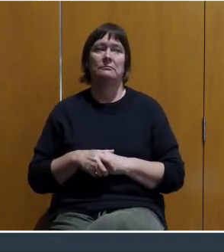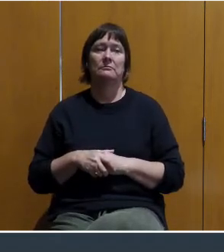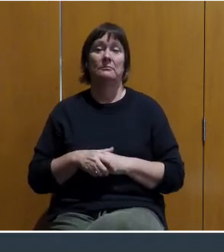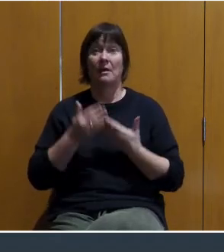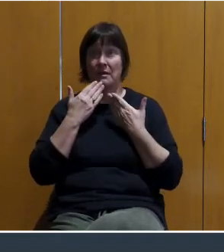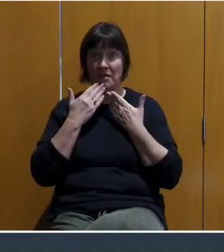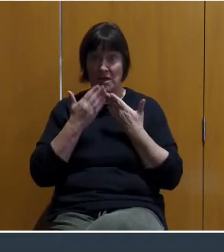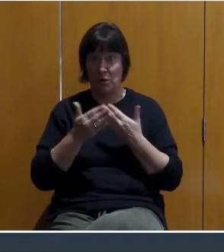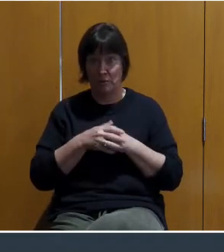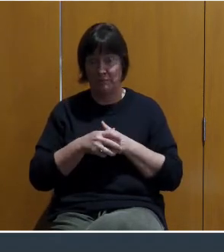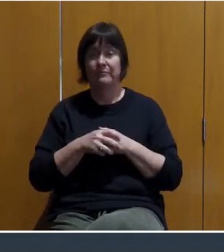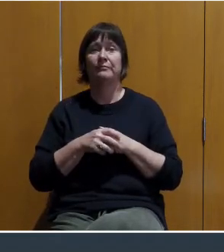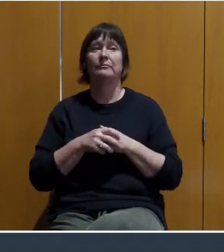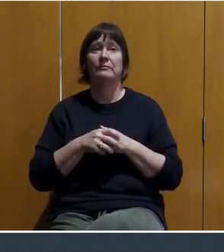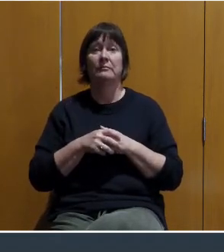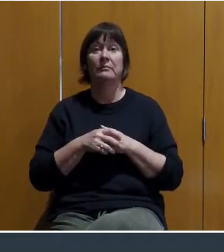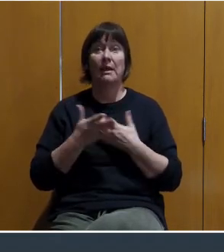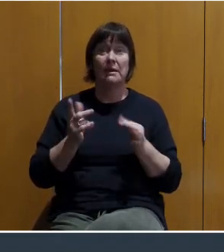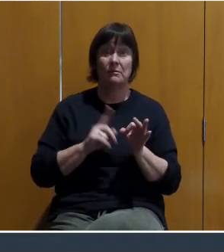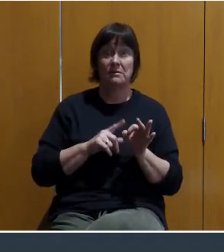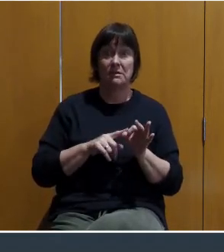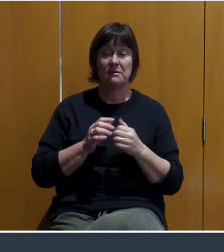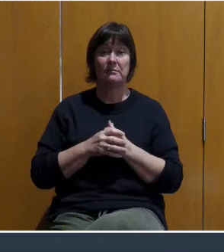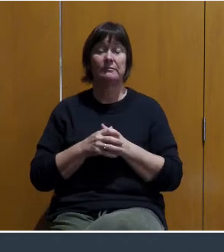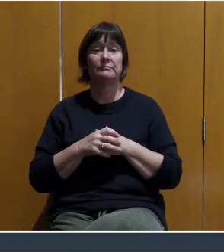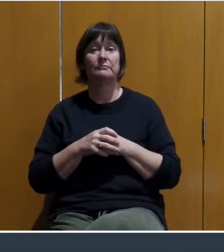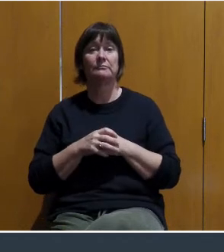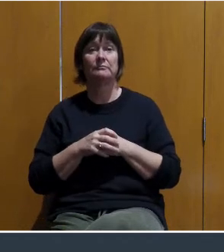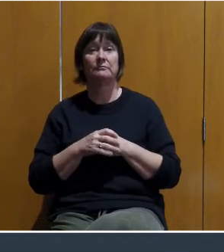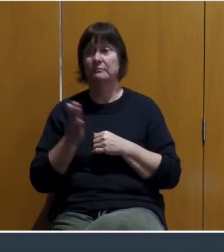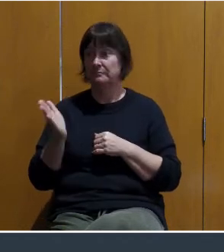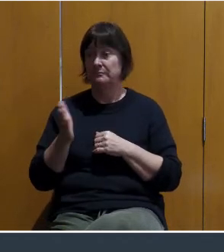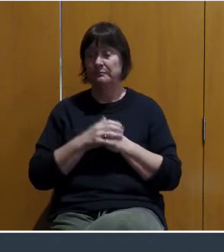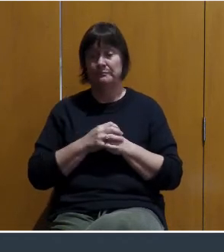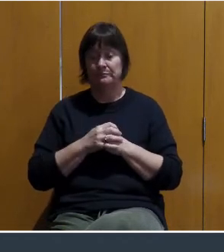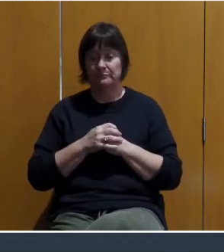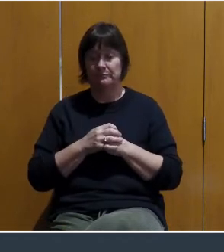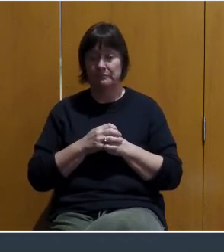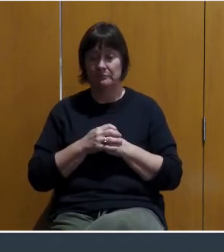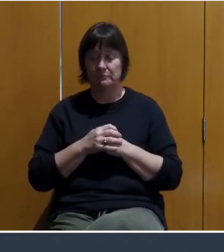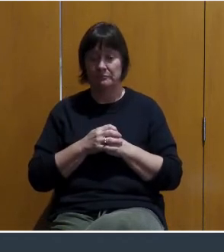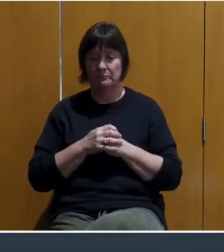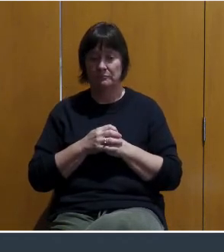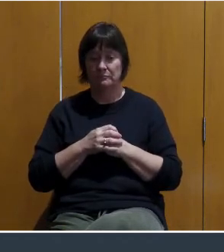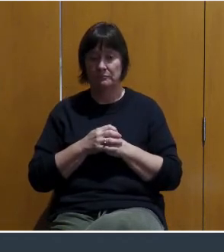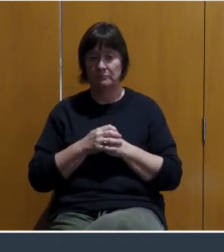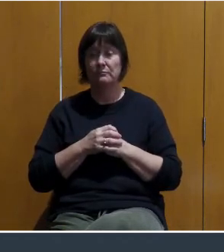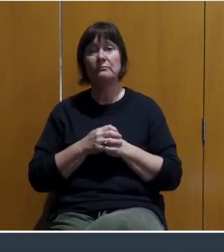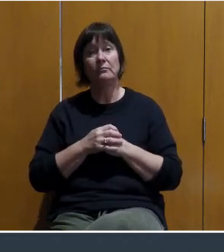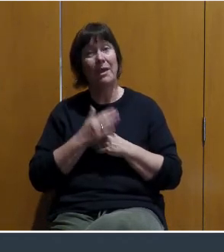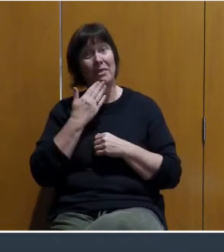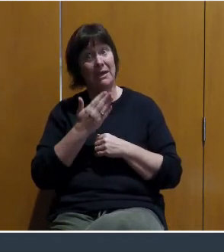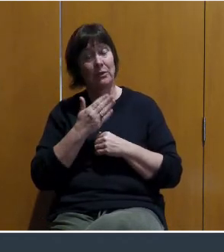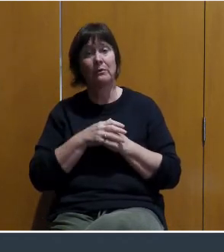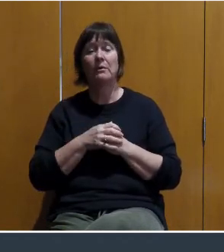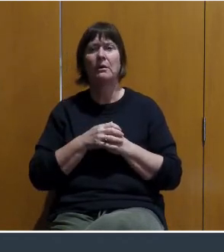Thank you very much, Sandra. Are there any questions from councillors? Councillor Bogue. Thank you, Madam Mayor. Sandra, thank you for